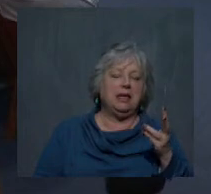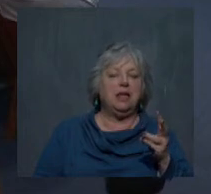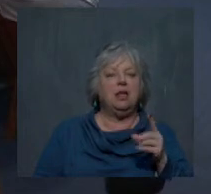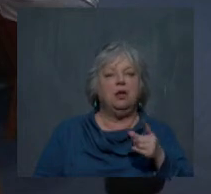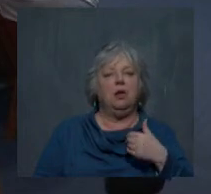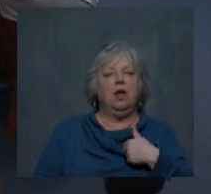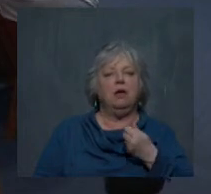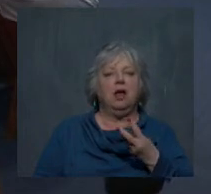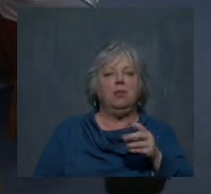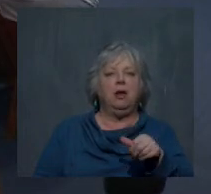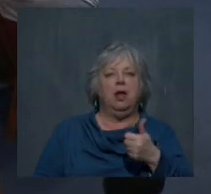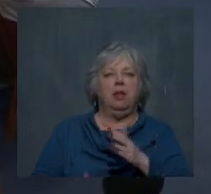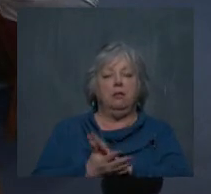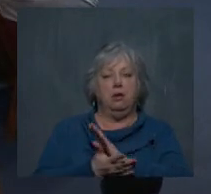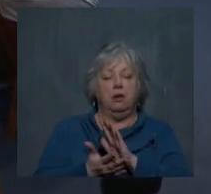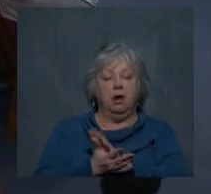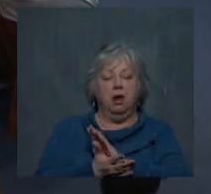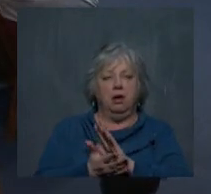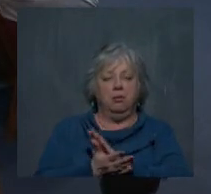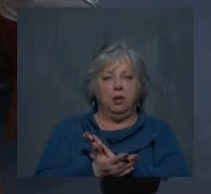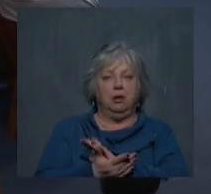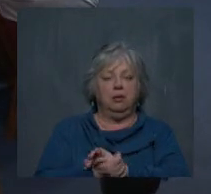You've got a couple of other documents on your